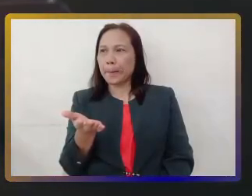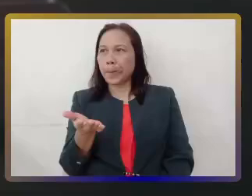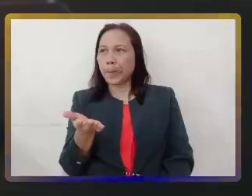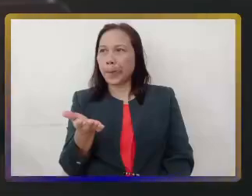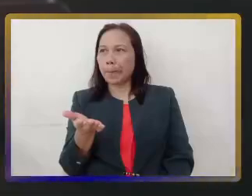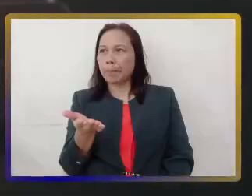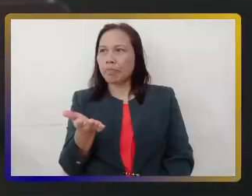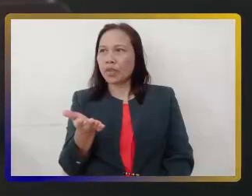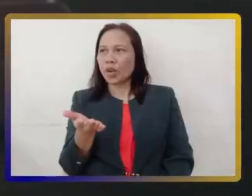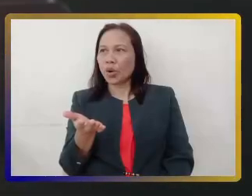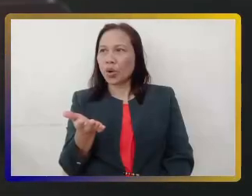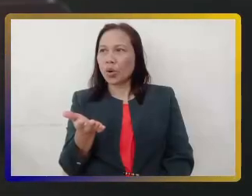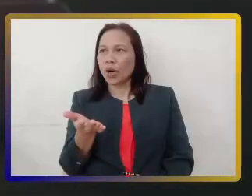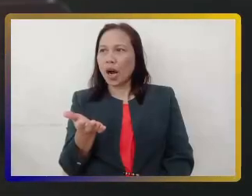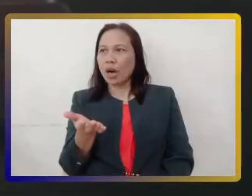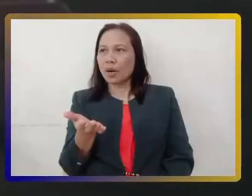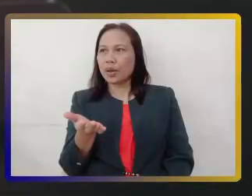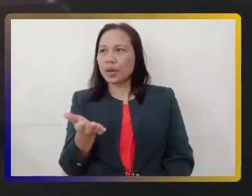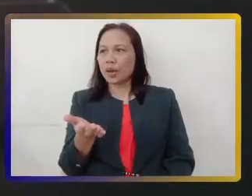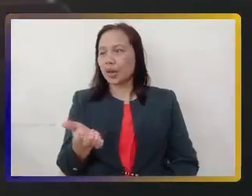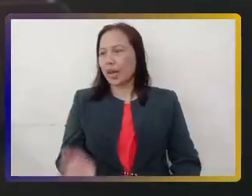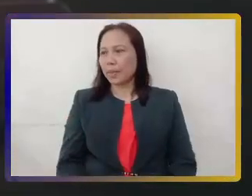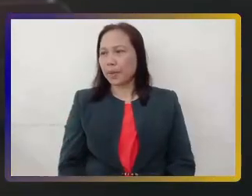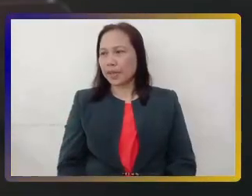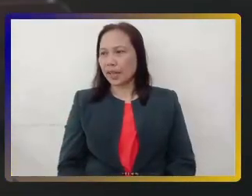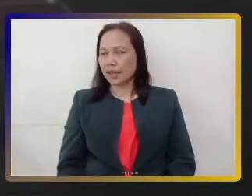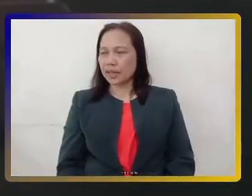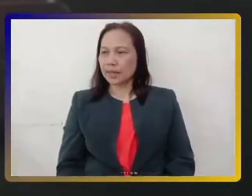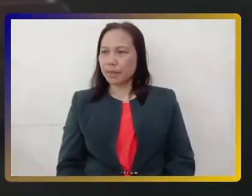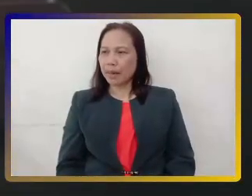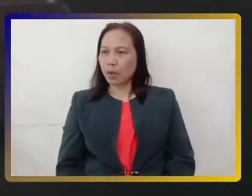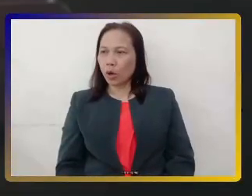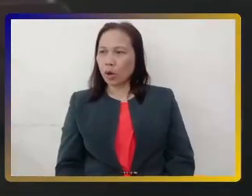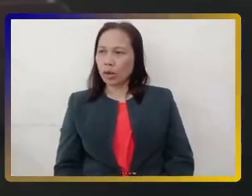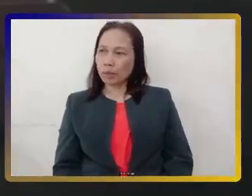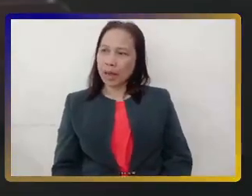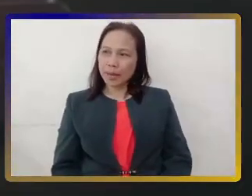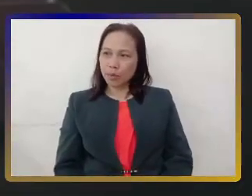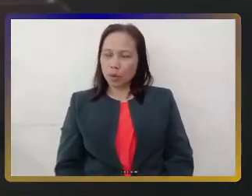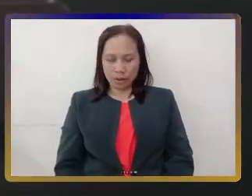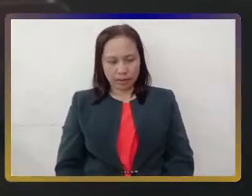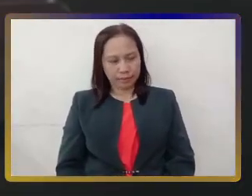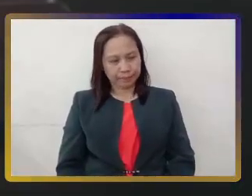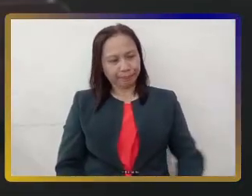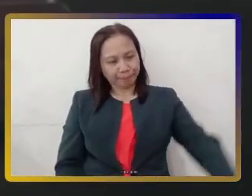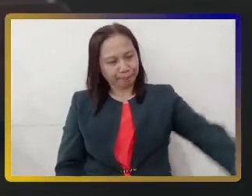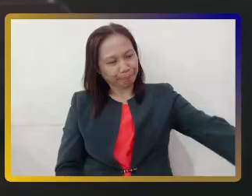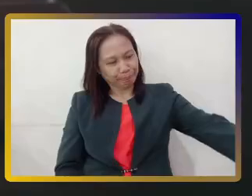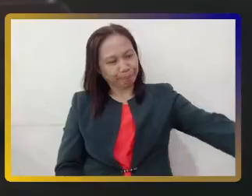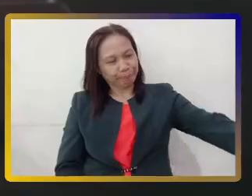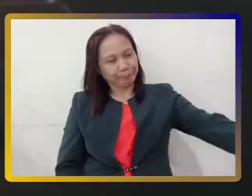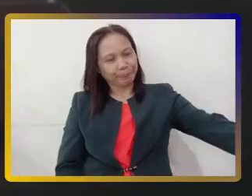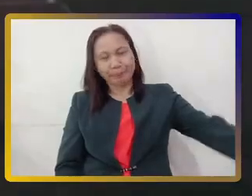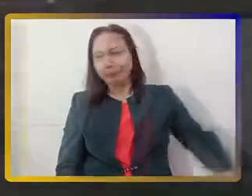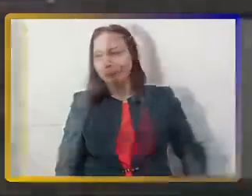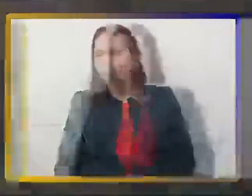whether by word or by by ep